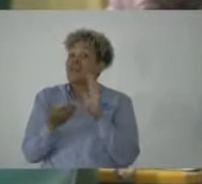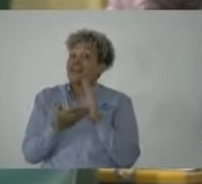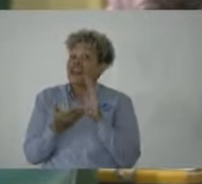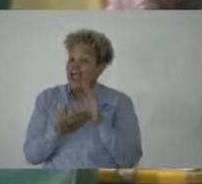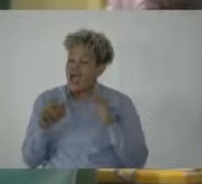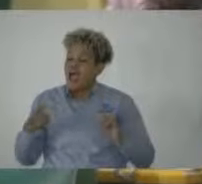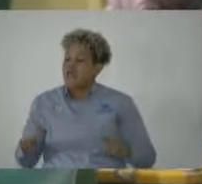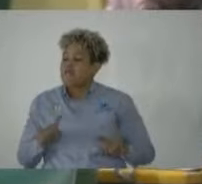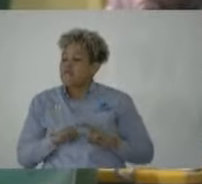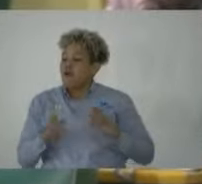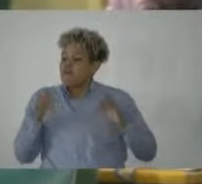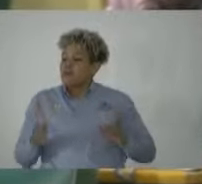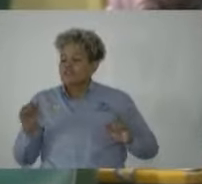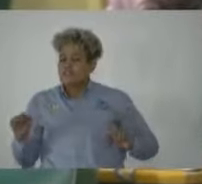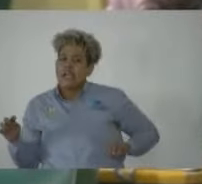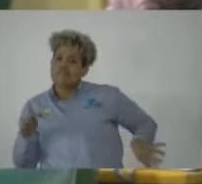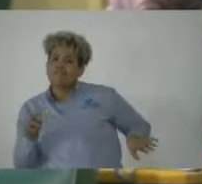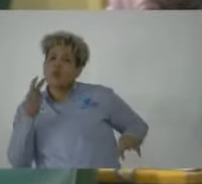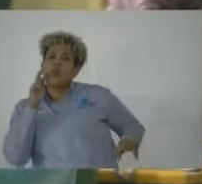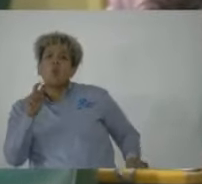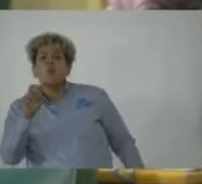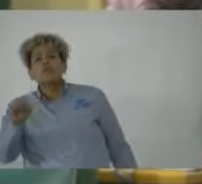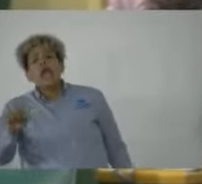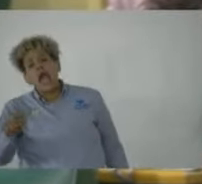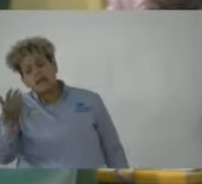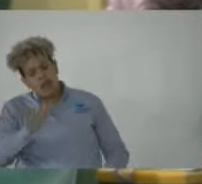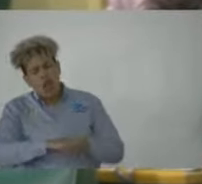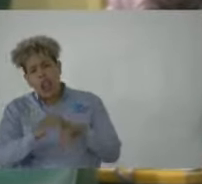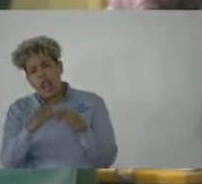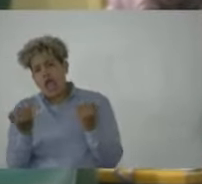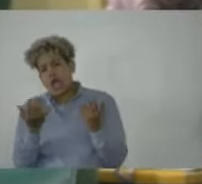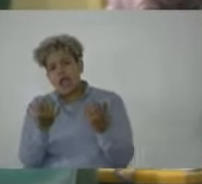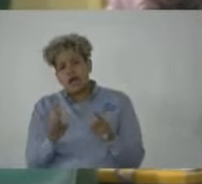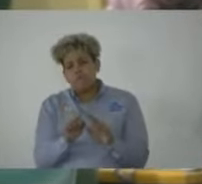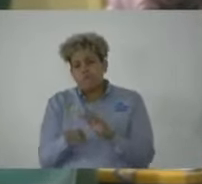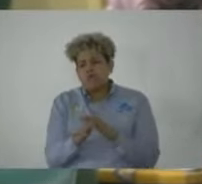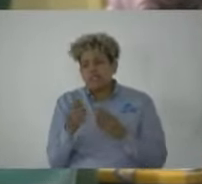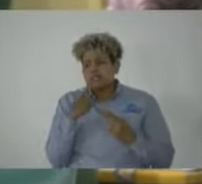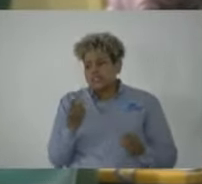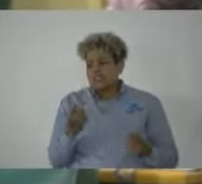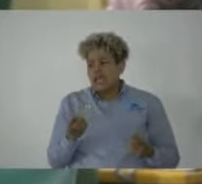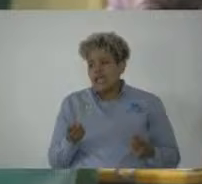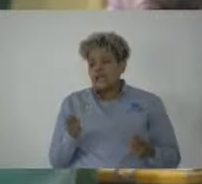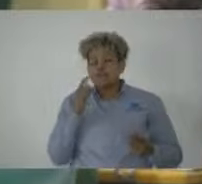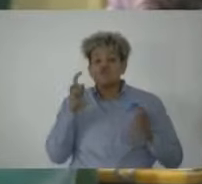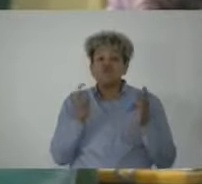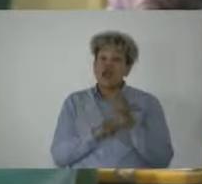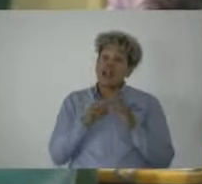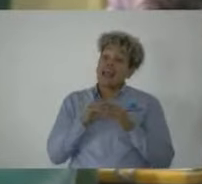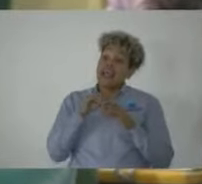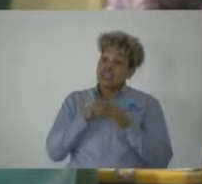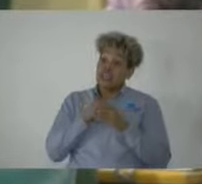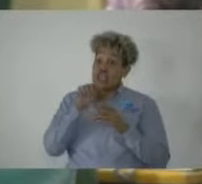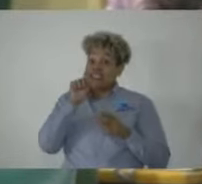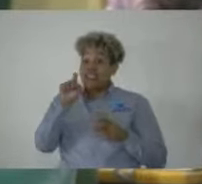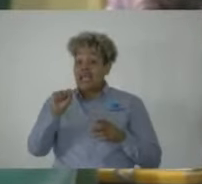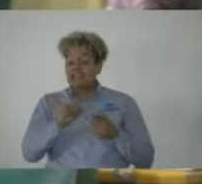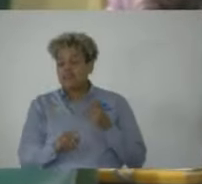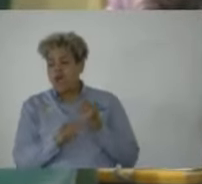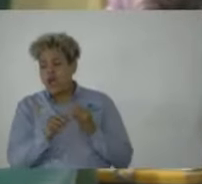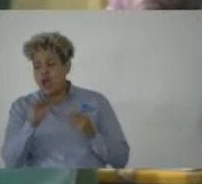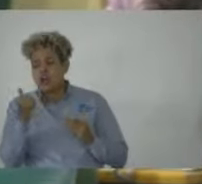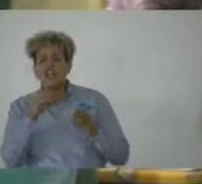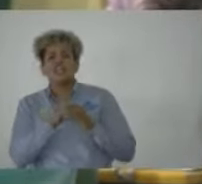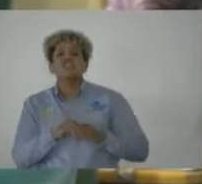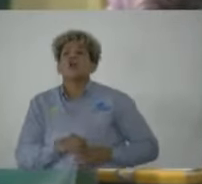but persons can look at it online. But it basically says the contracting parties recognize that internal taxes and other